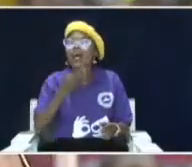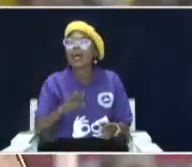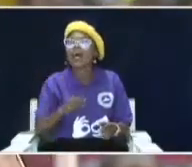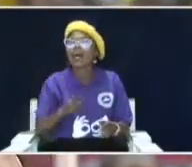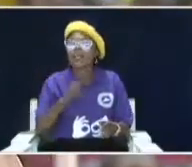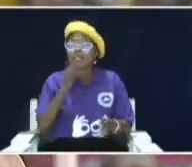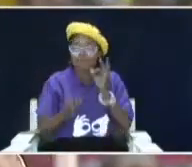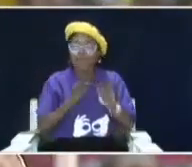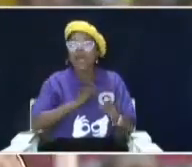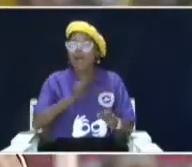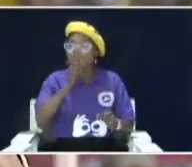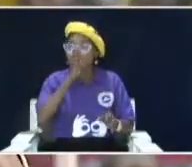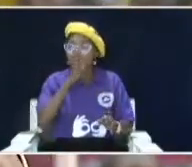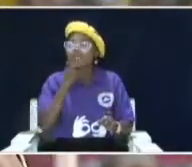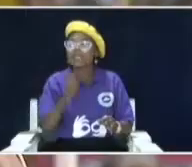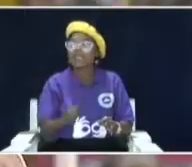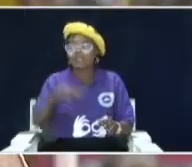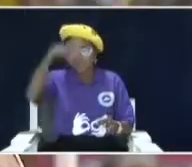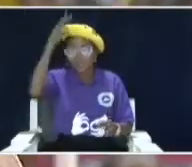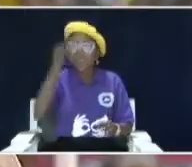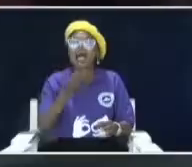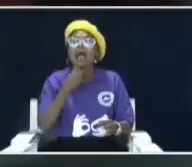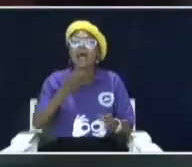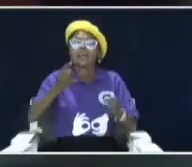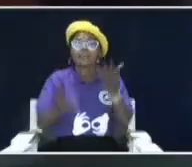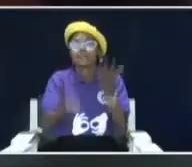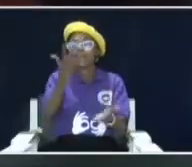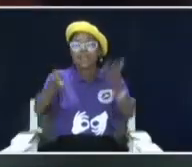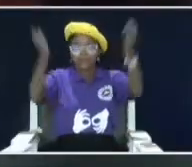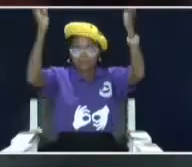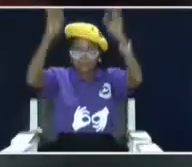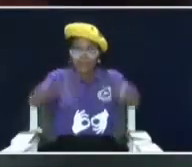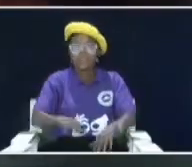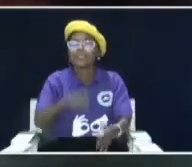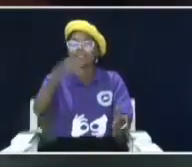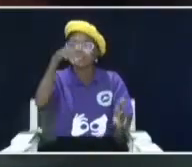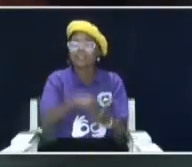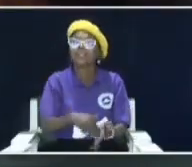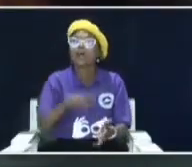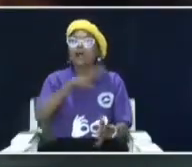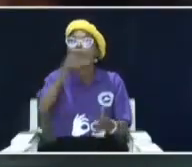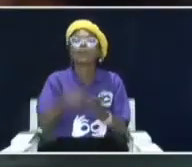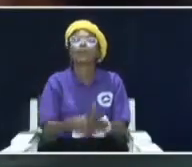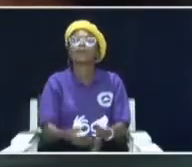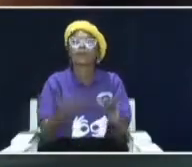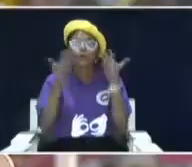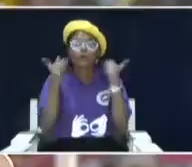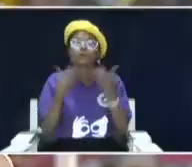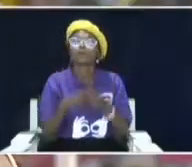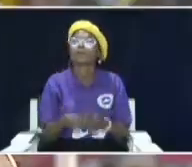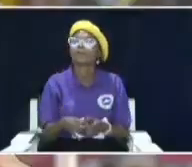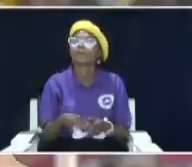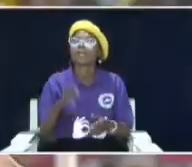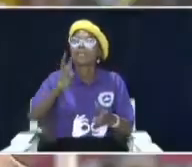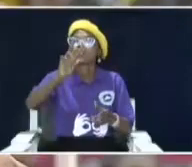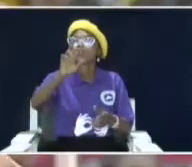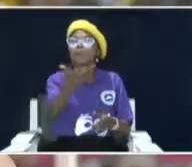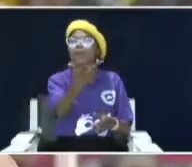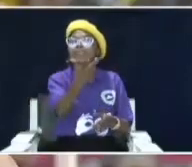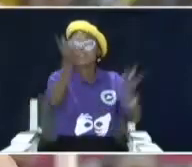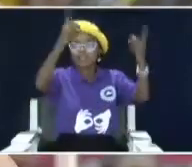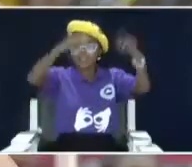man of God, let fire fall. And fire fell. They were roasted. The third group came.